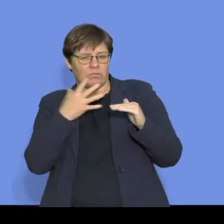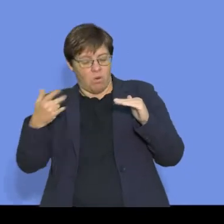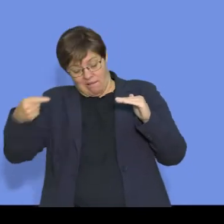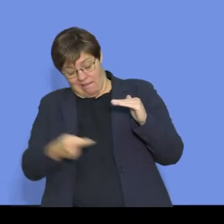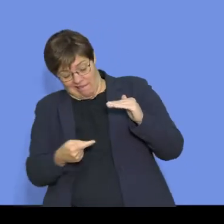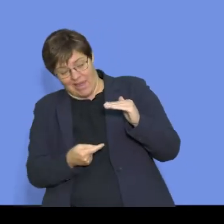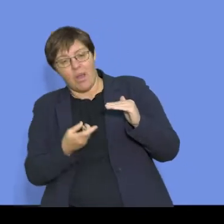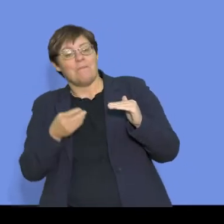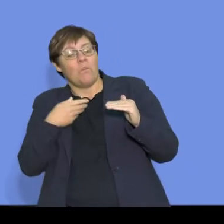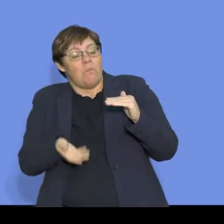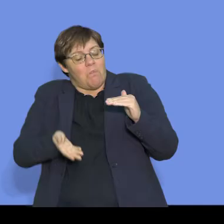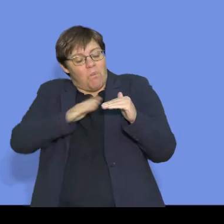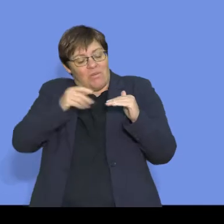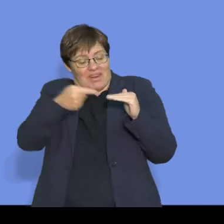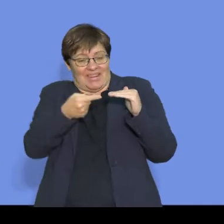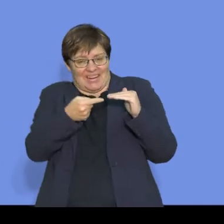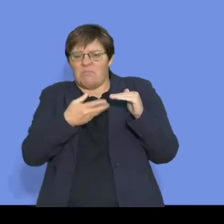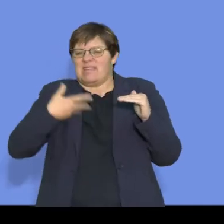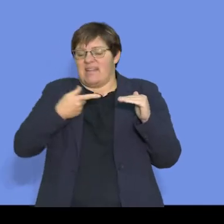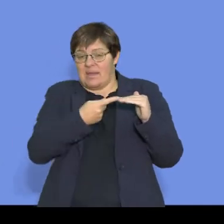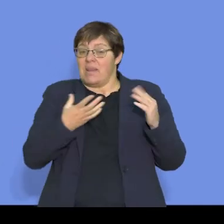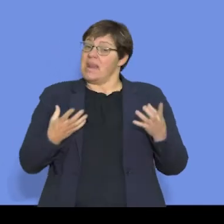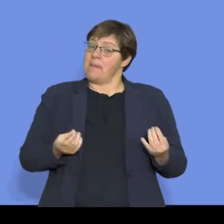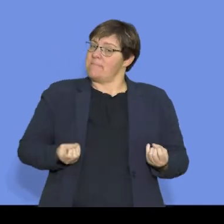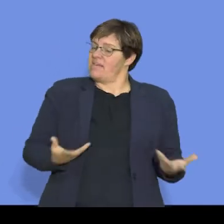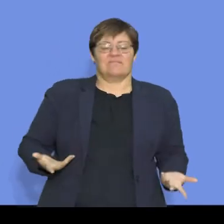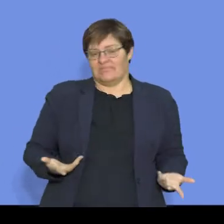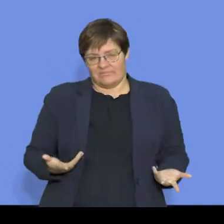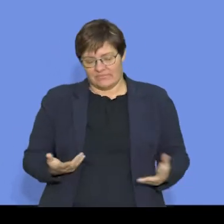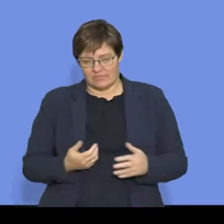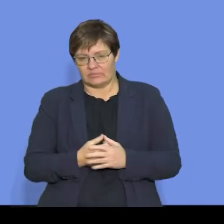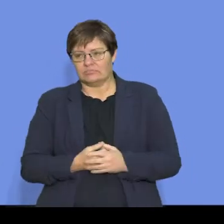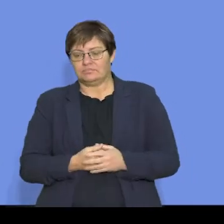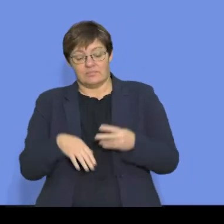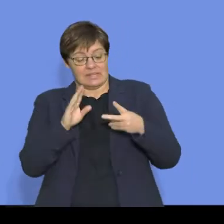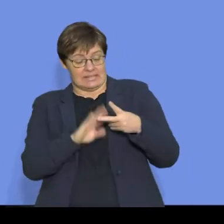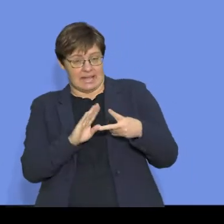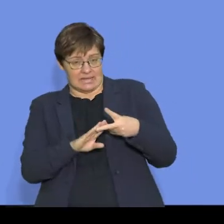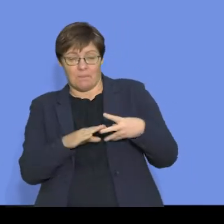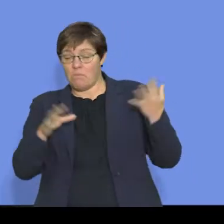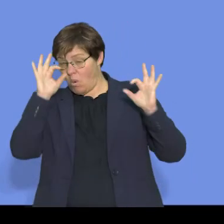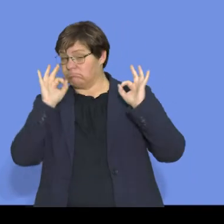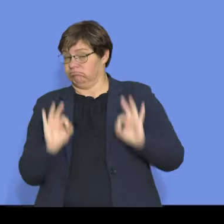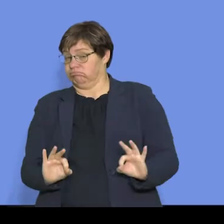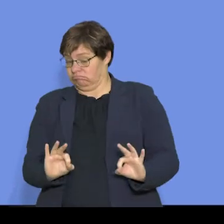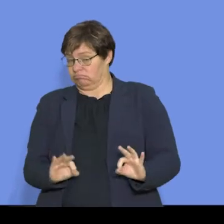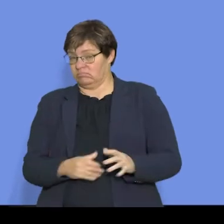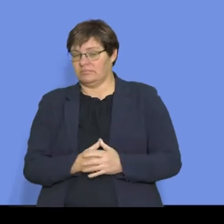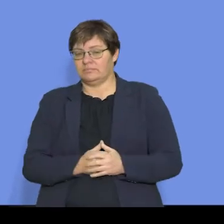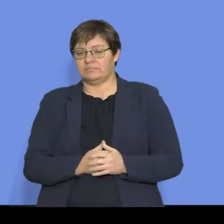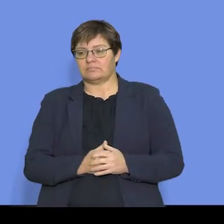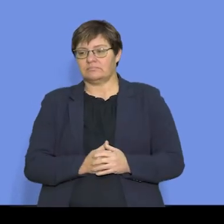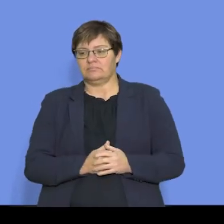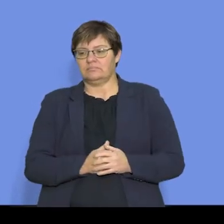other fossil. It doesn't actually give you a number. The second one, the one that is